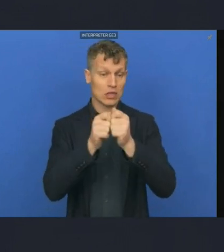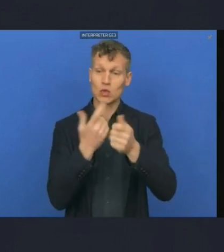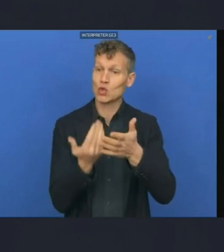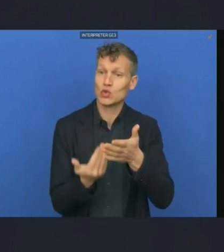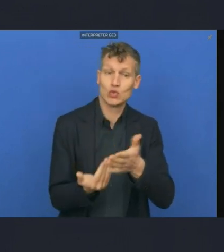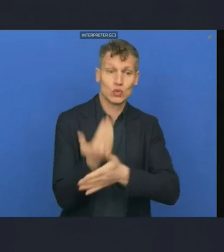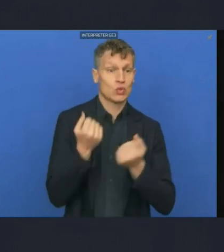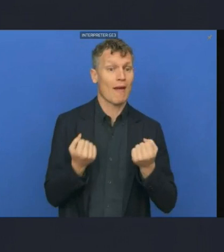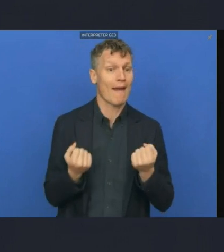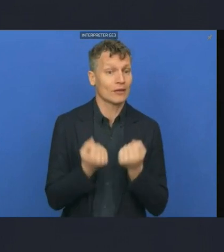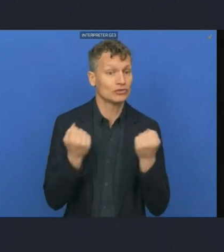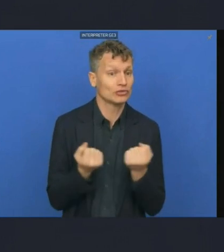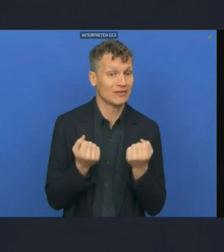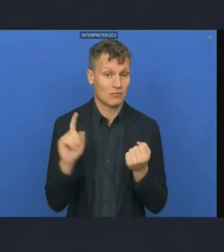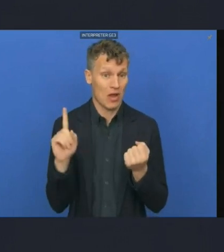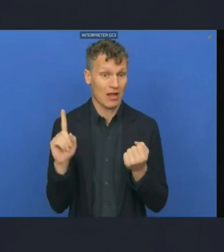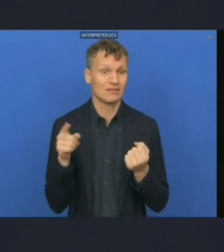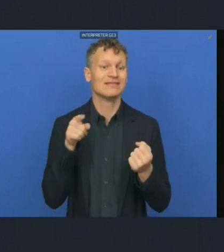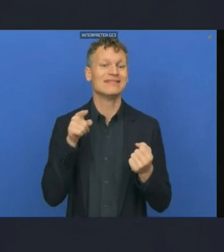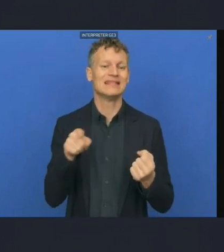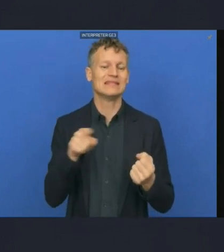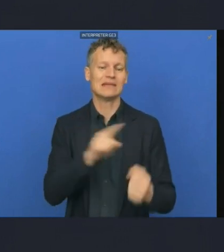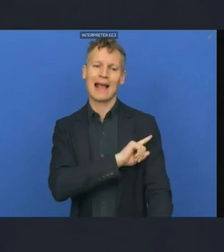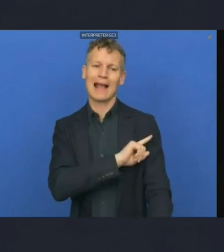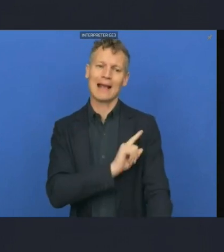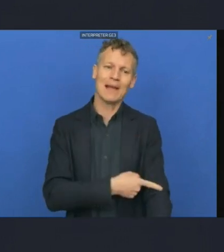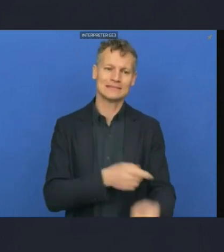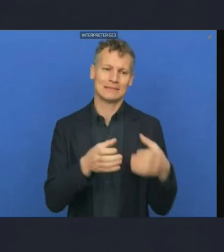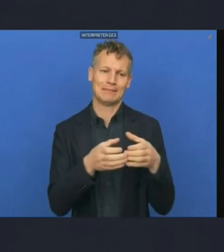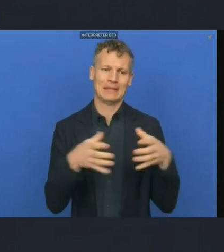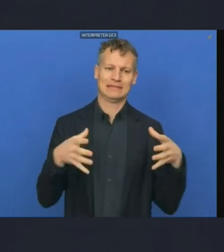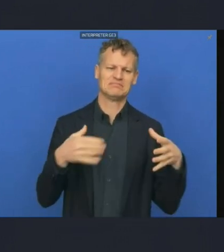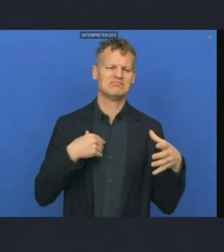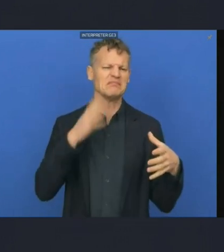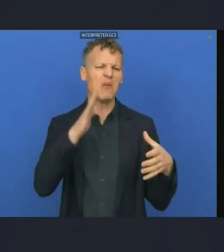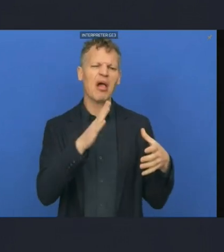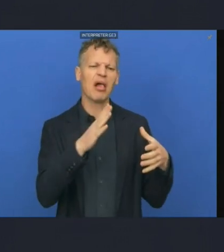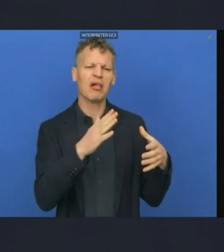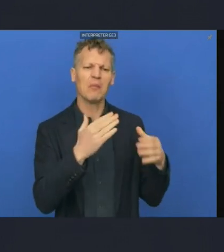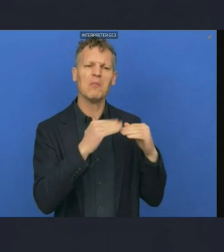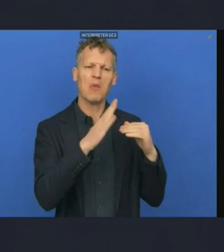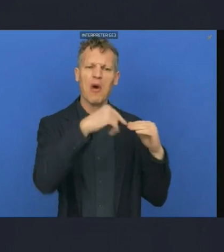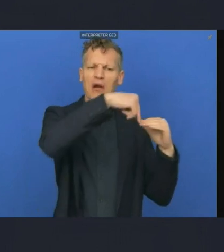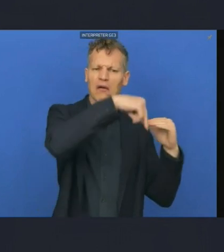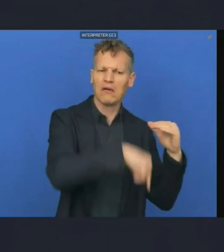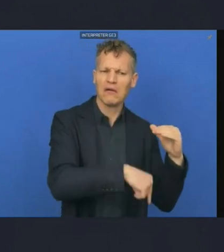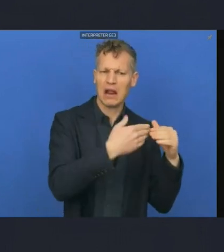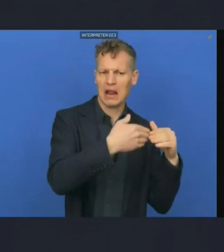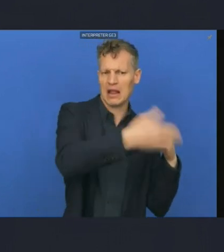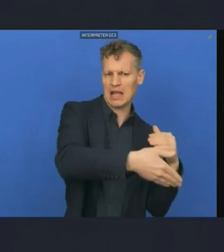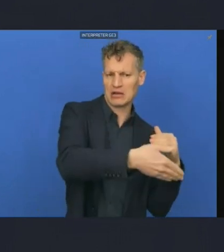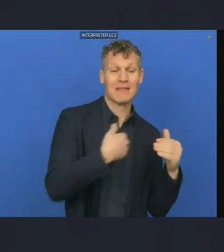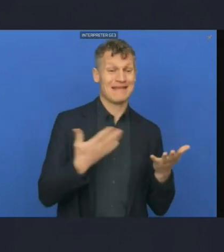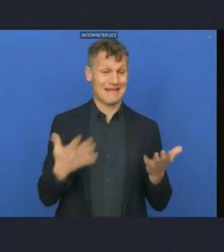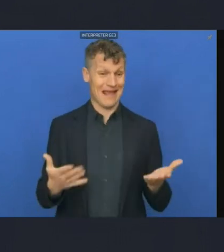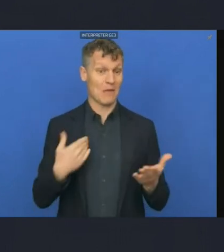about capacity building. We will come to this later. Now, to conclude my initial presentation before